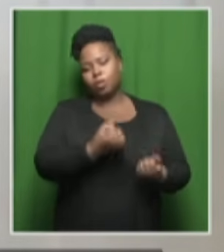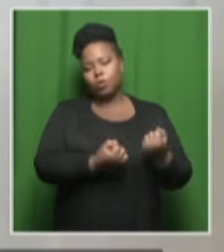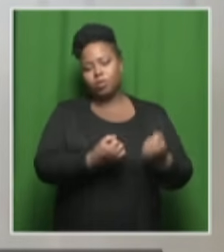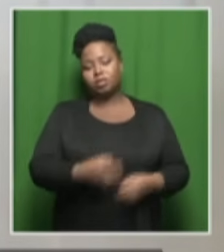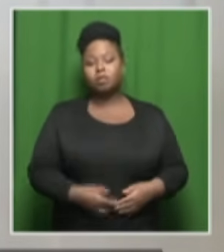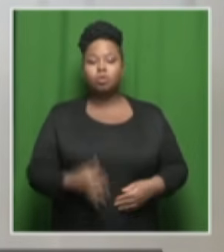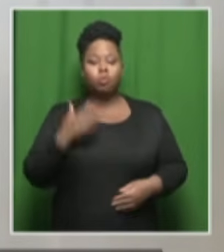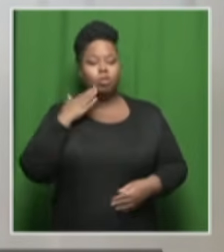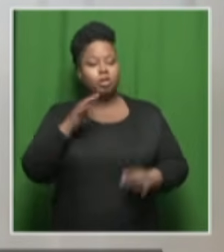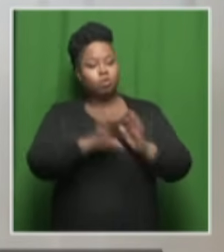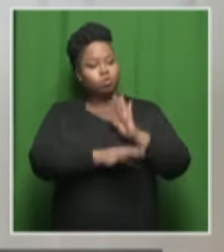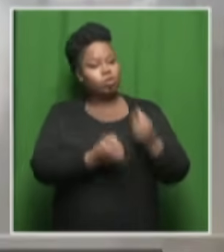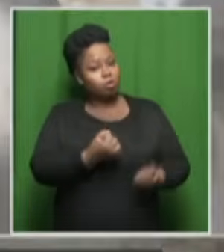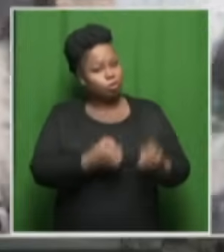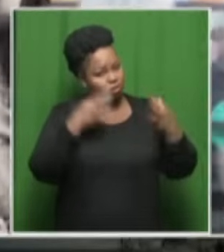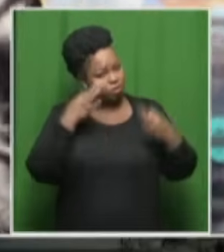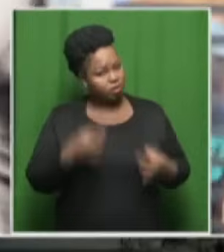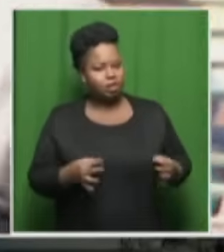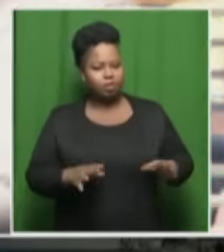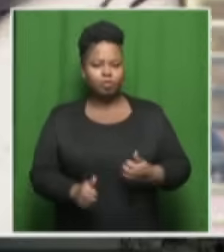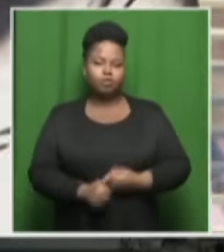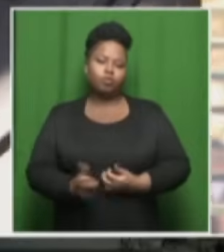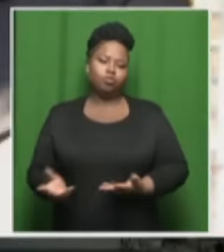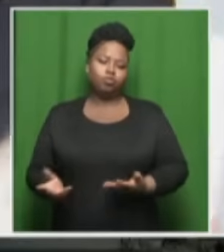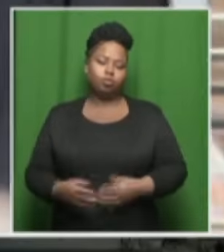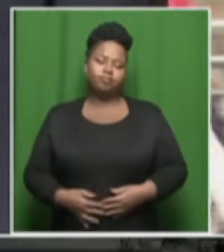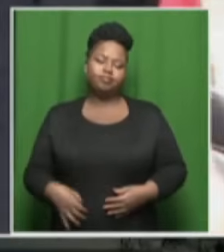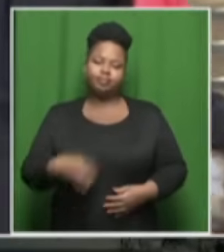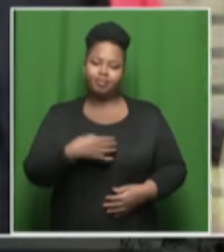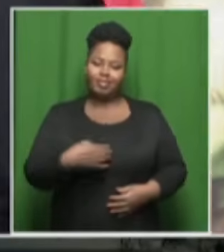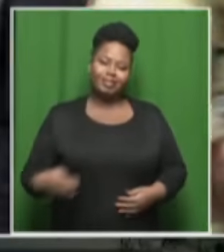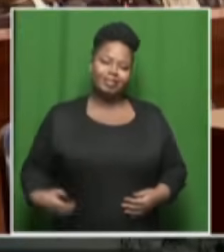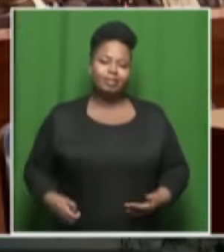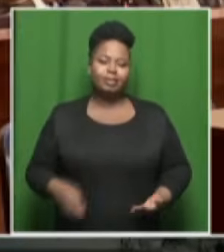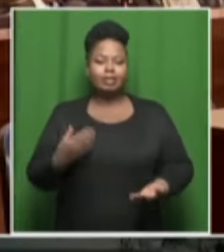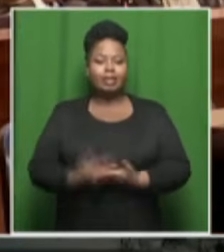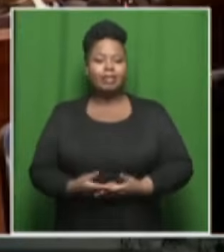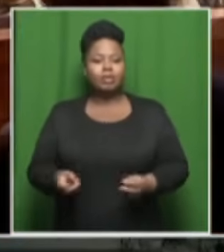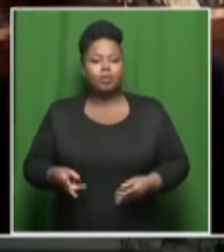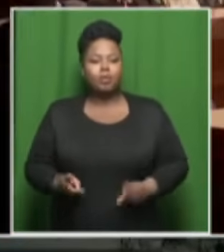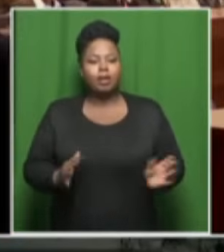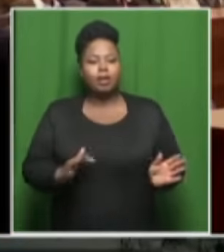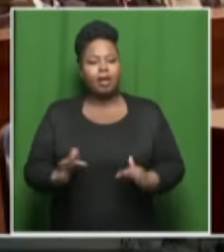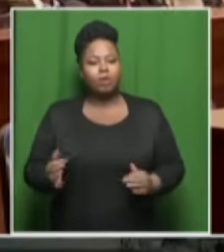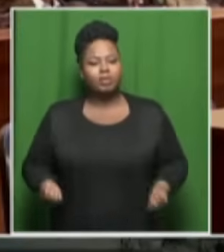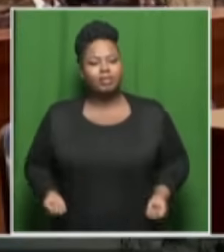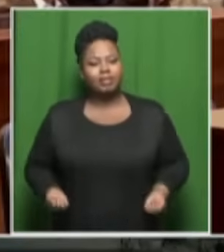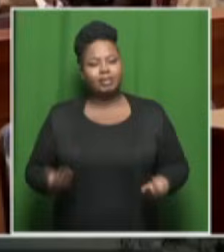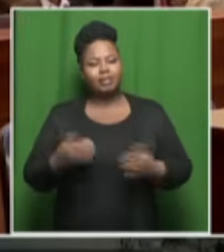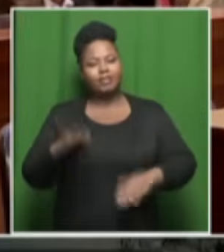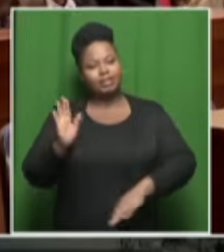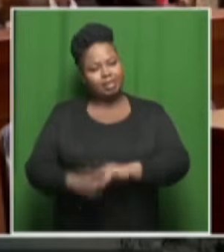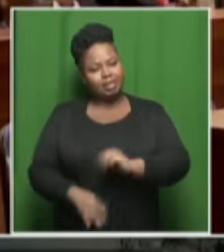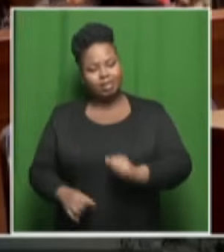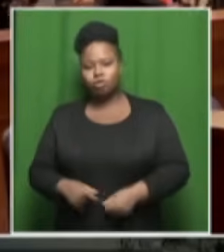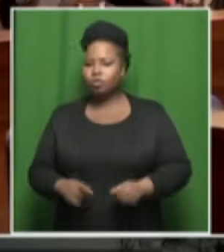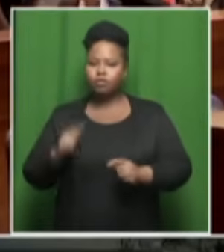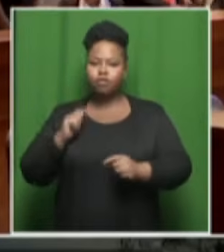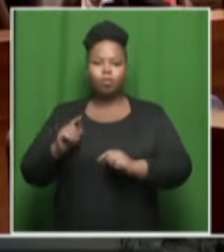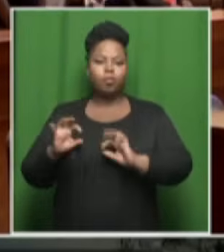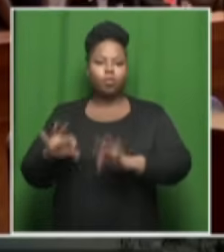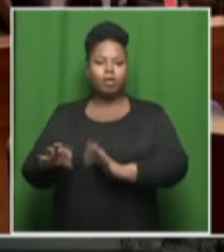court has decided that is what you have to deal with, the president can only deal with the manner of serving the sentence and not the sentence that was initially